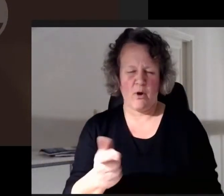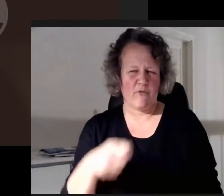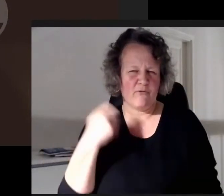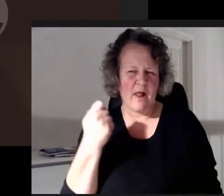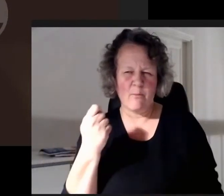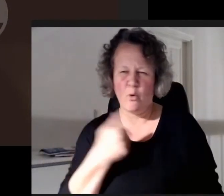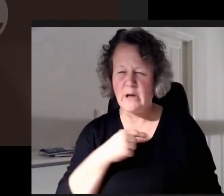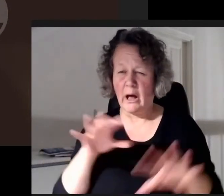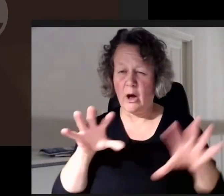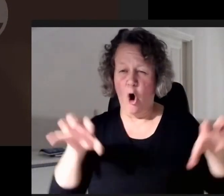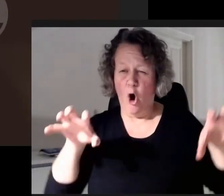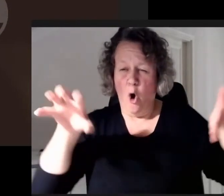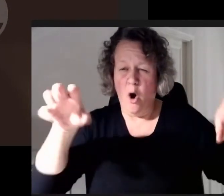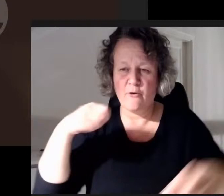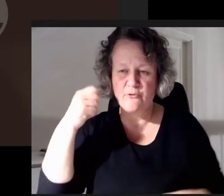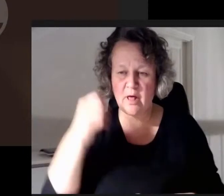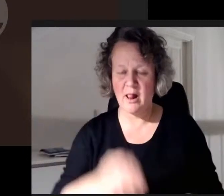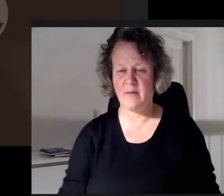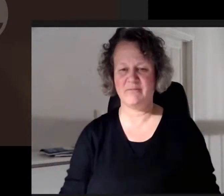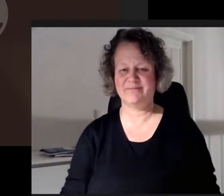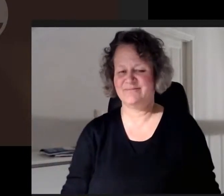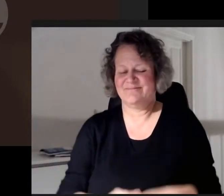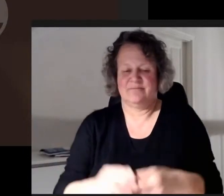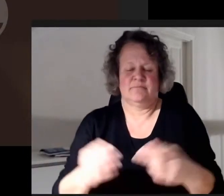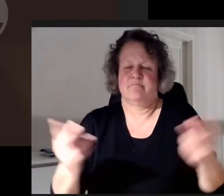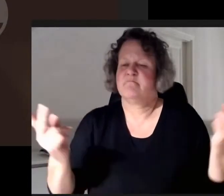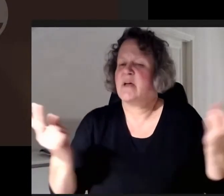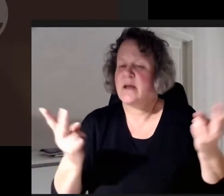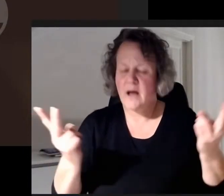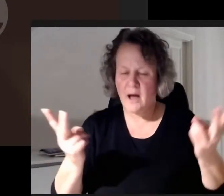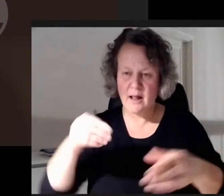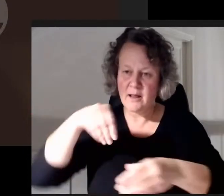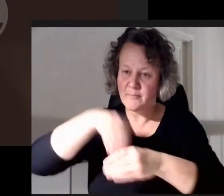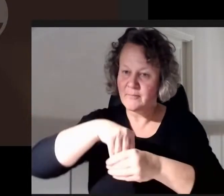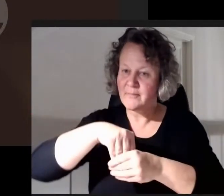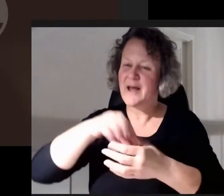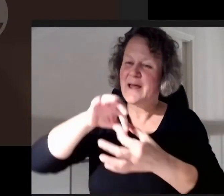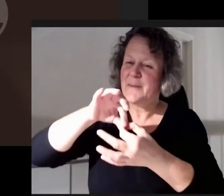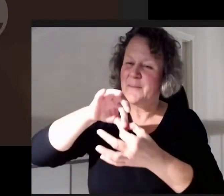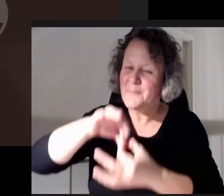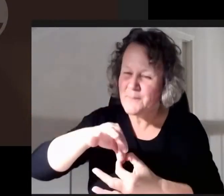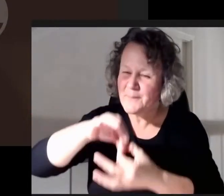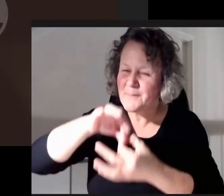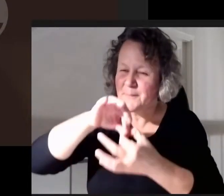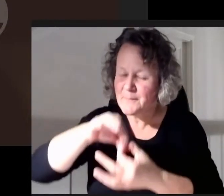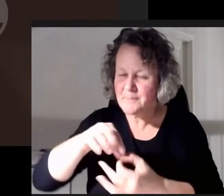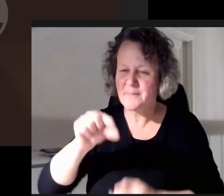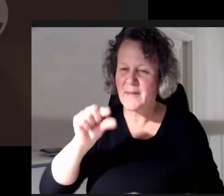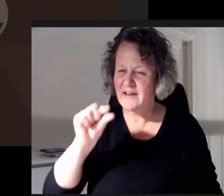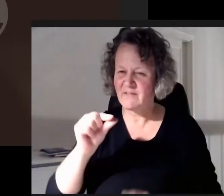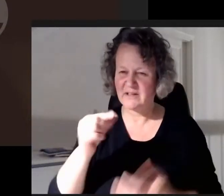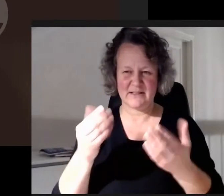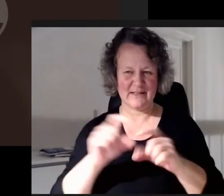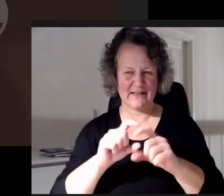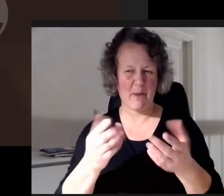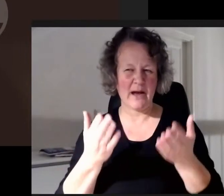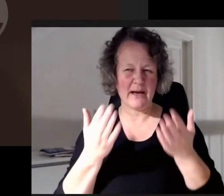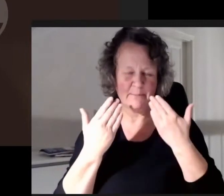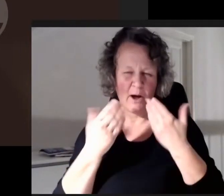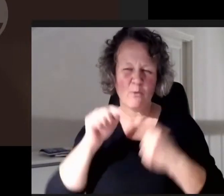Western or a horror movie. So something which has to do with the